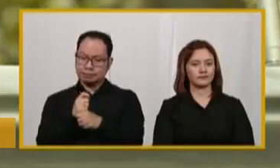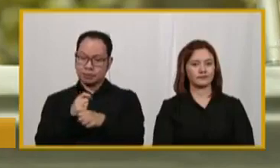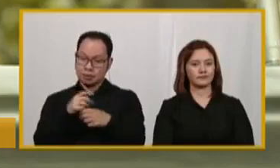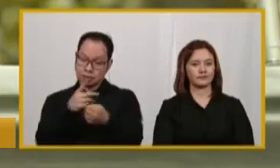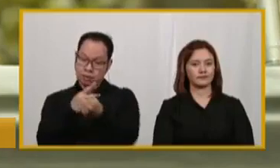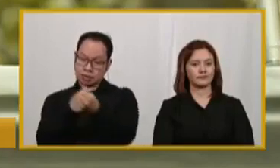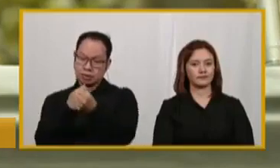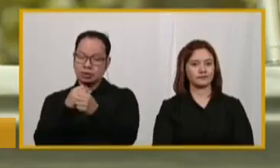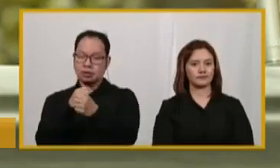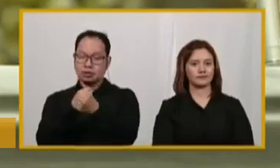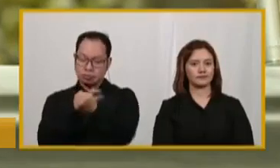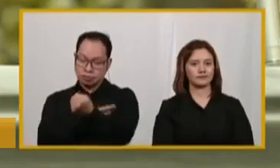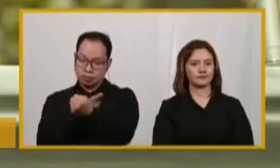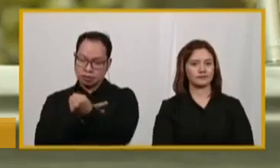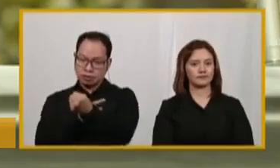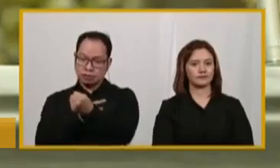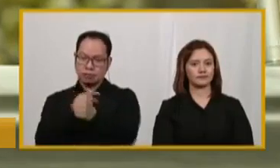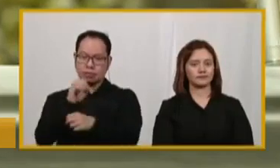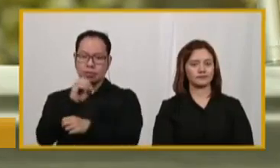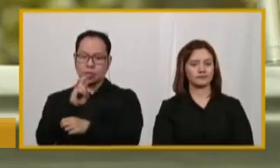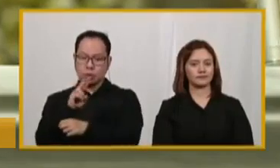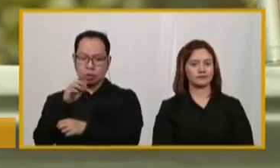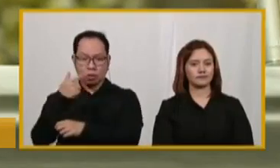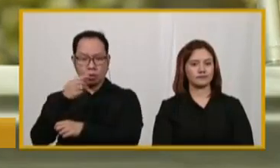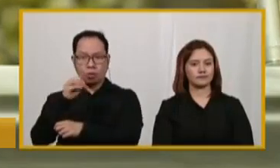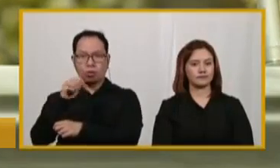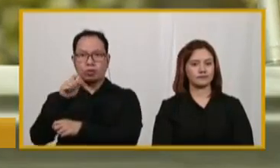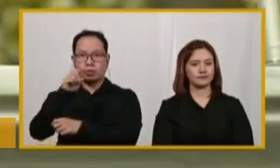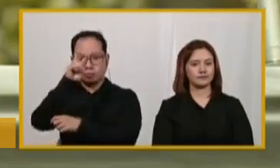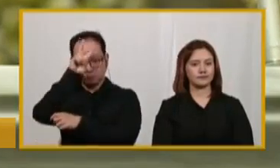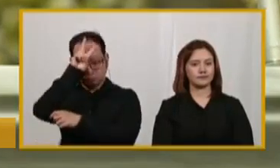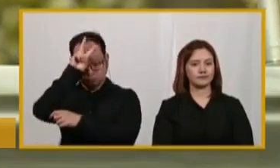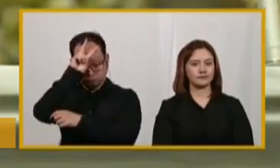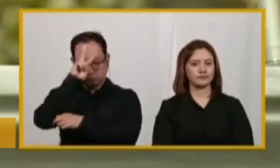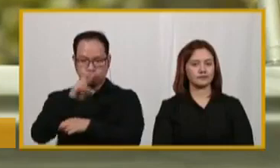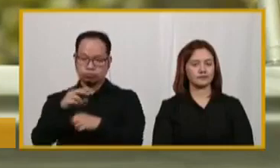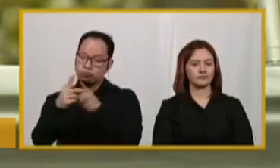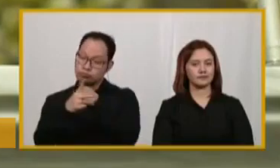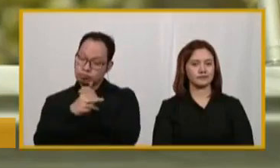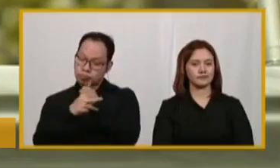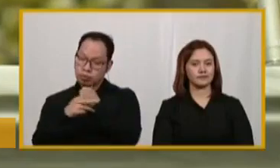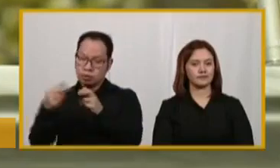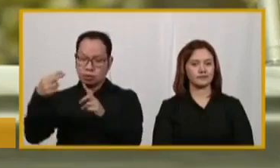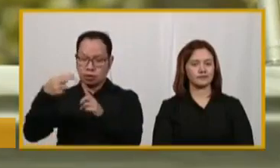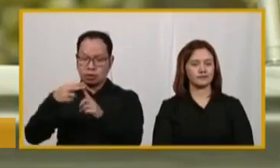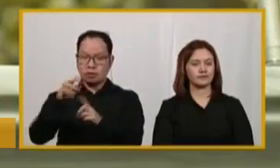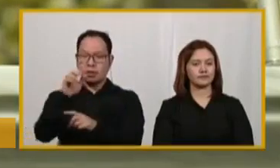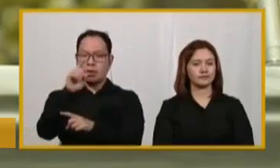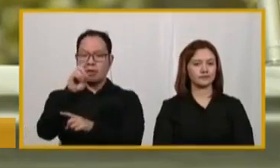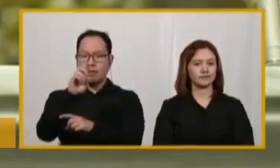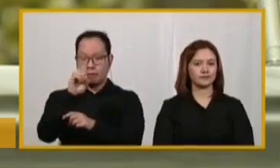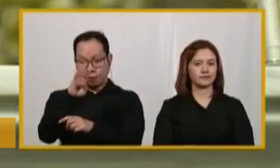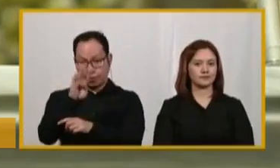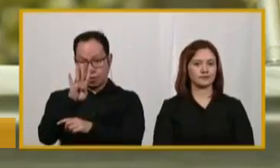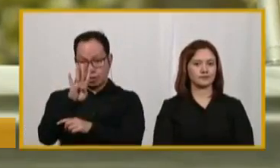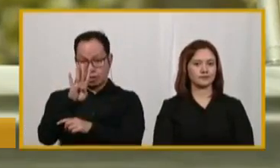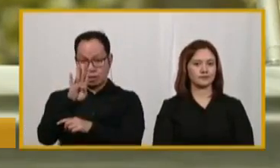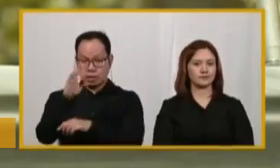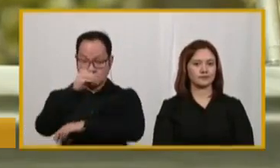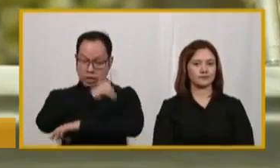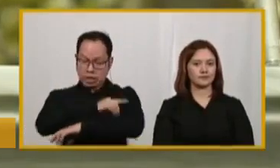sheep or the goats. You shall keep it until the 14th day of this